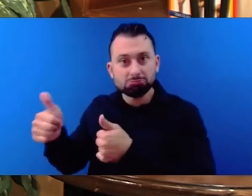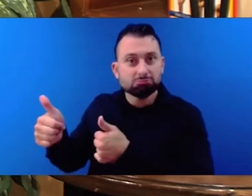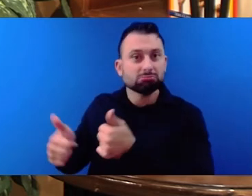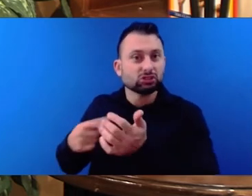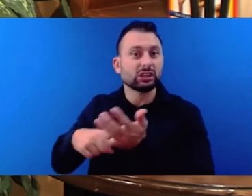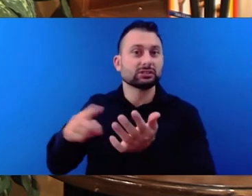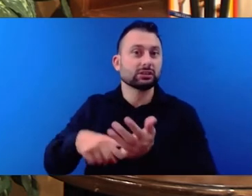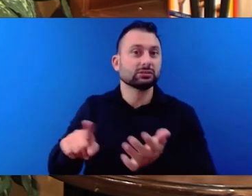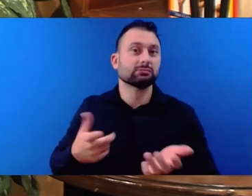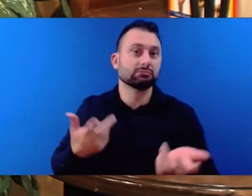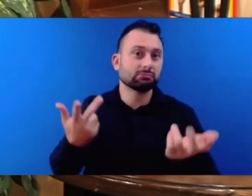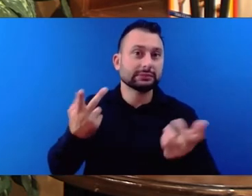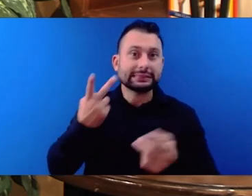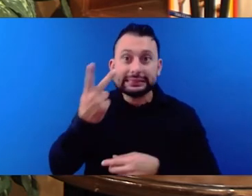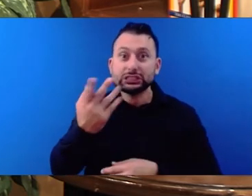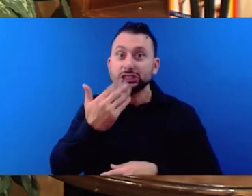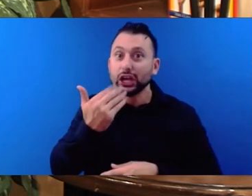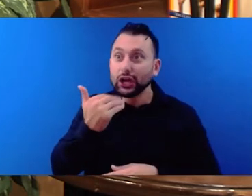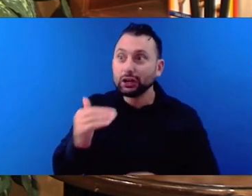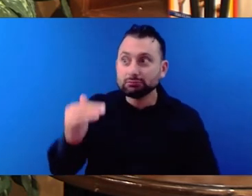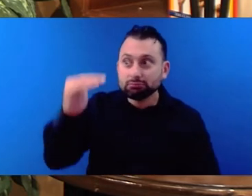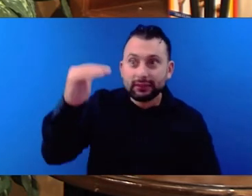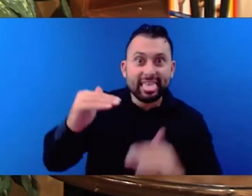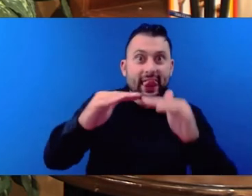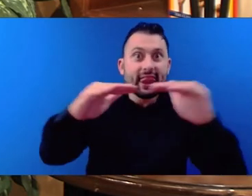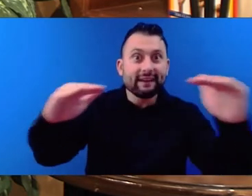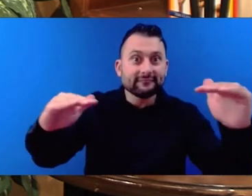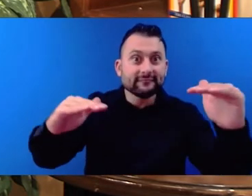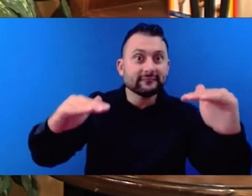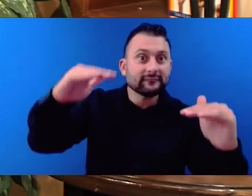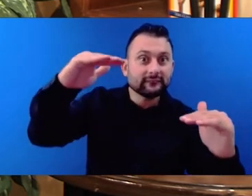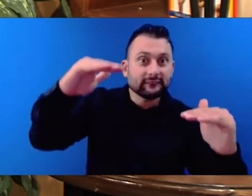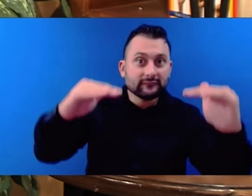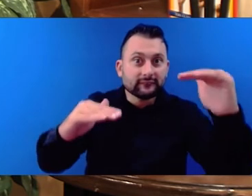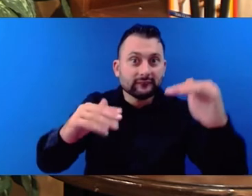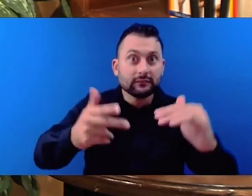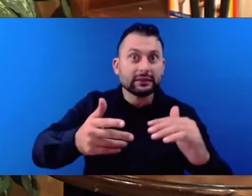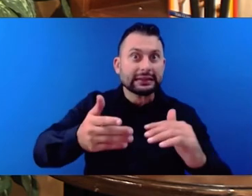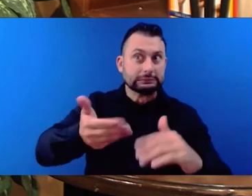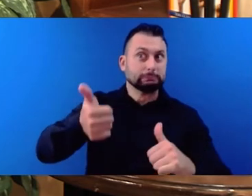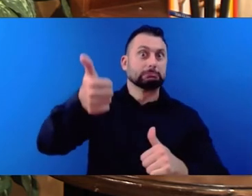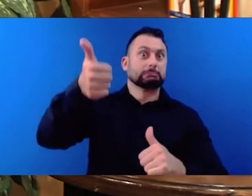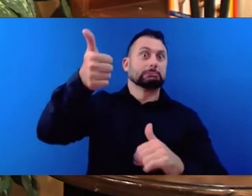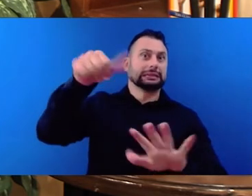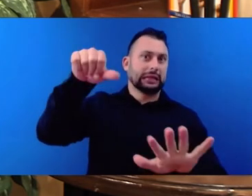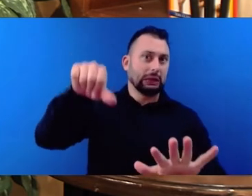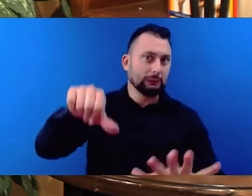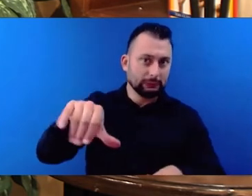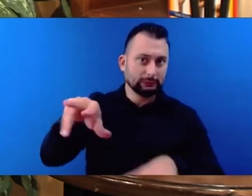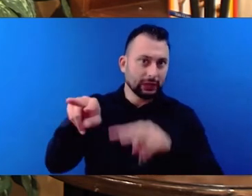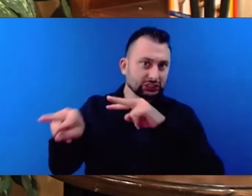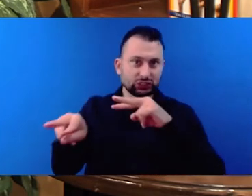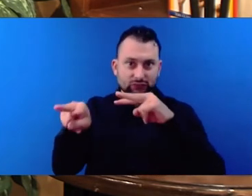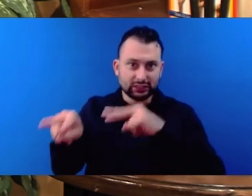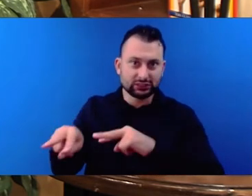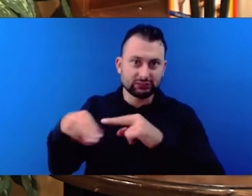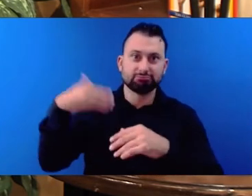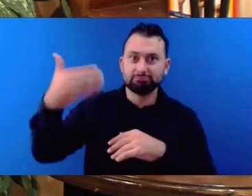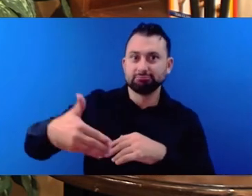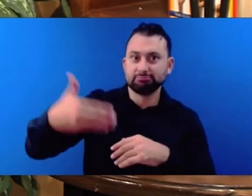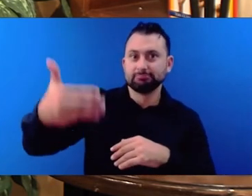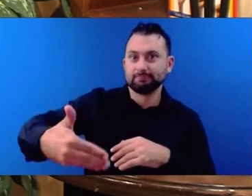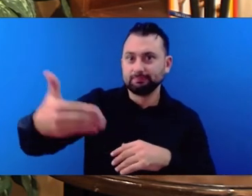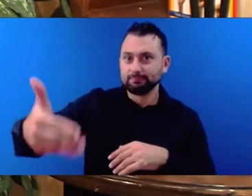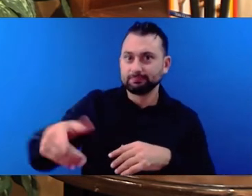diabetic patients get a screening diabetic eye exam yearly to check for damage to those blood vessels.